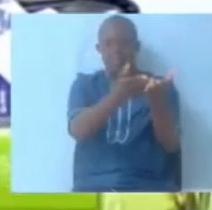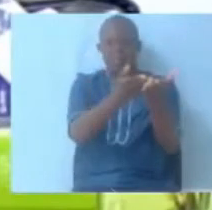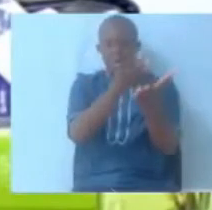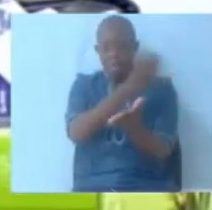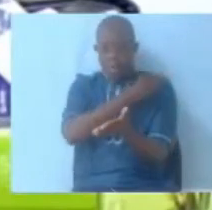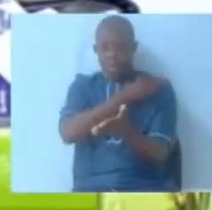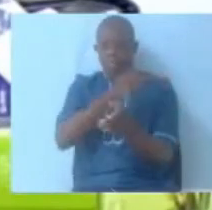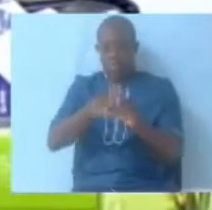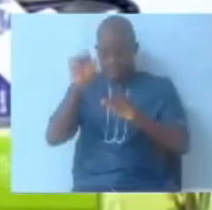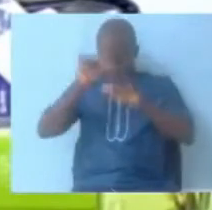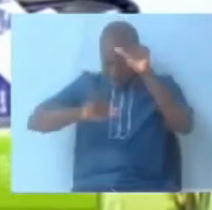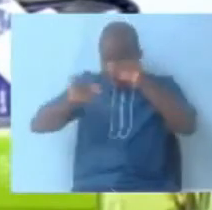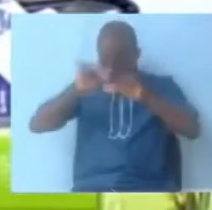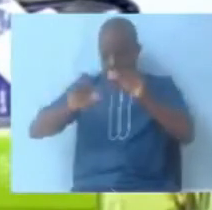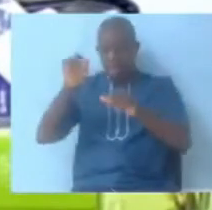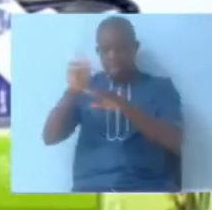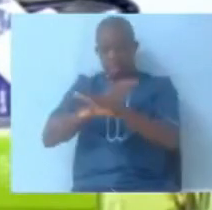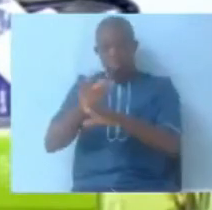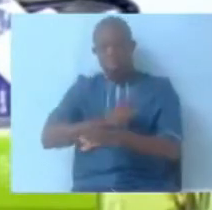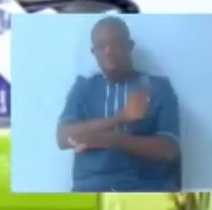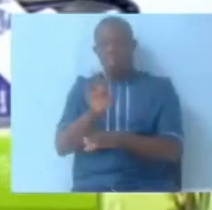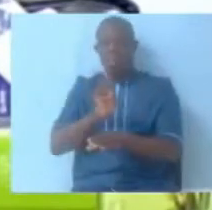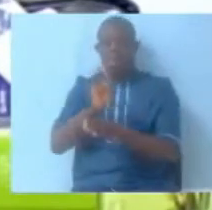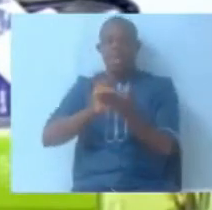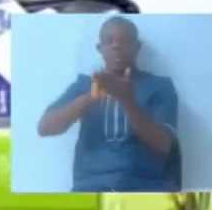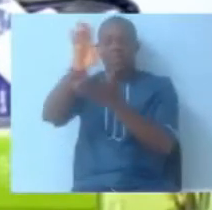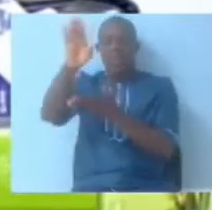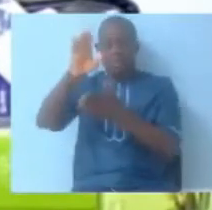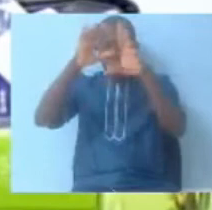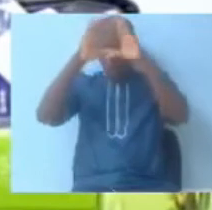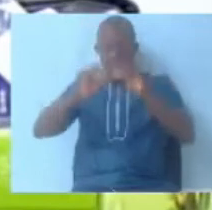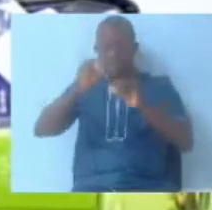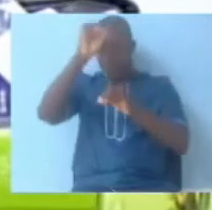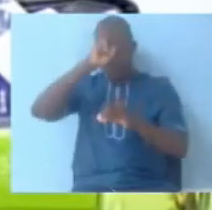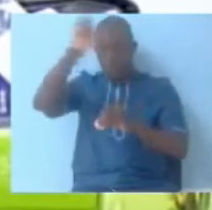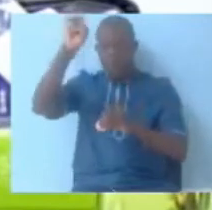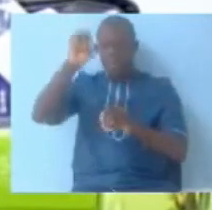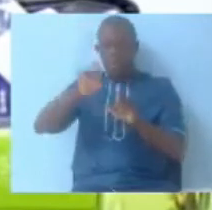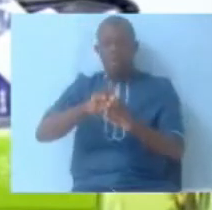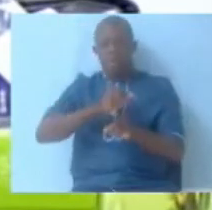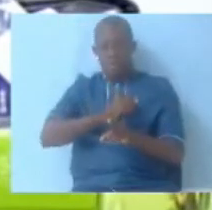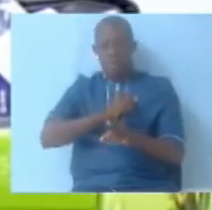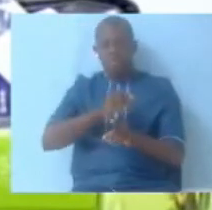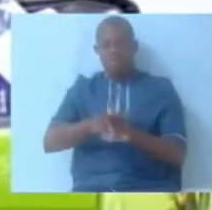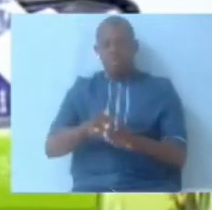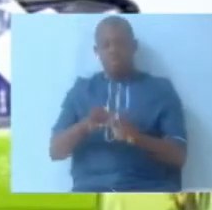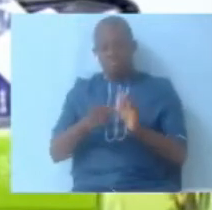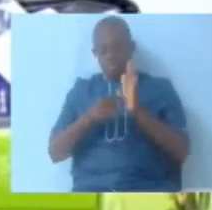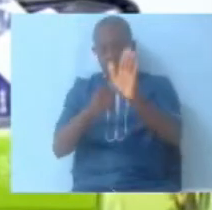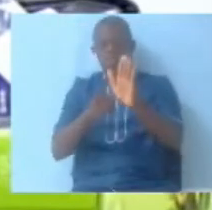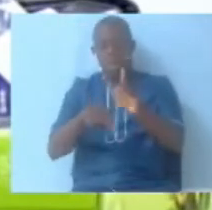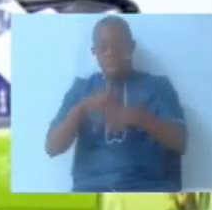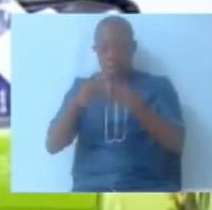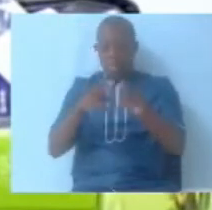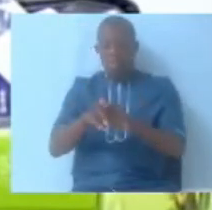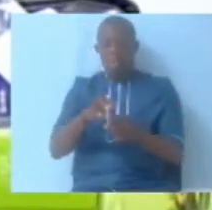to vet it before we forward it to the office of the president. He expressly said I should write a letter to the office of the